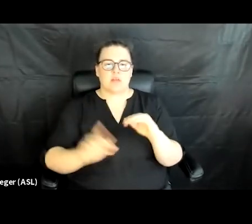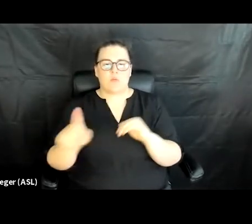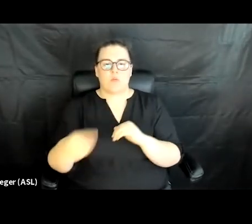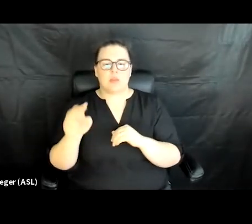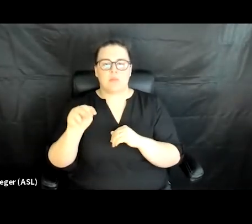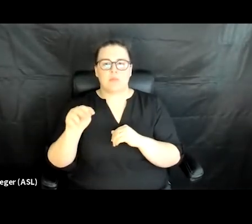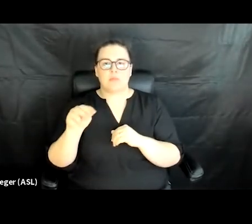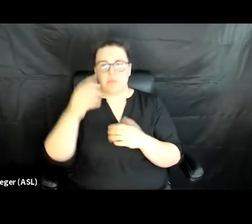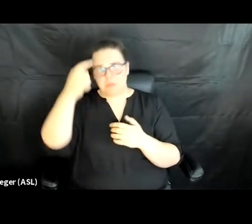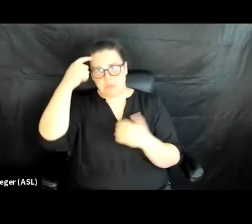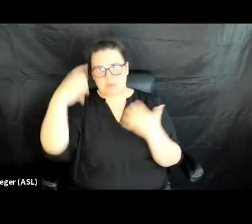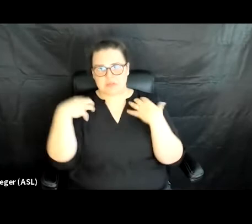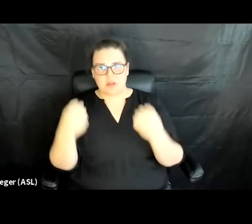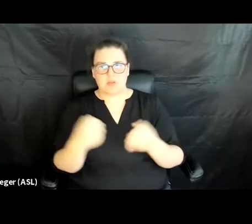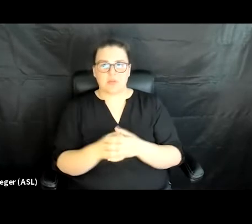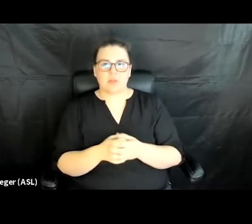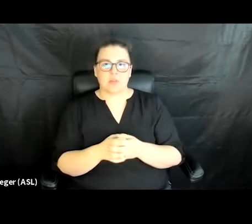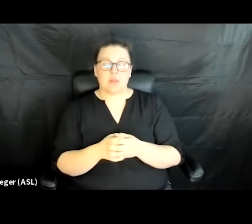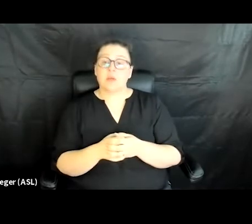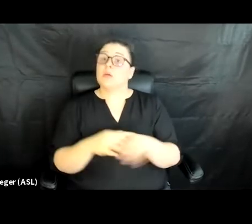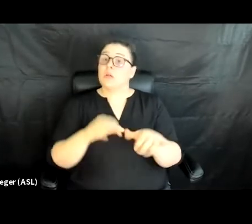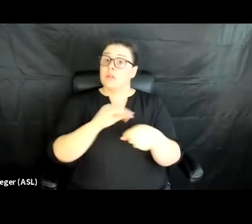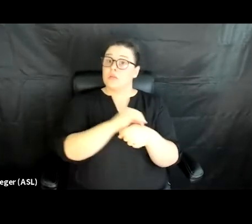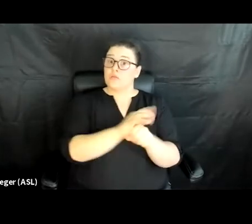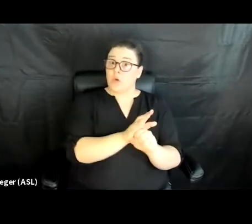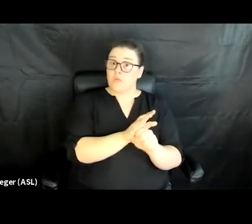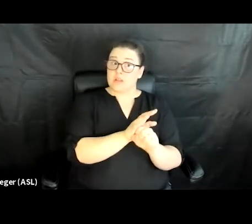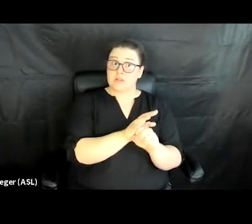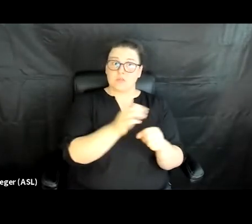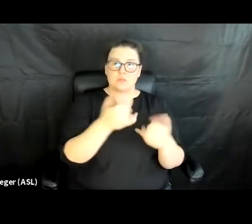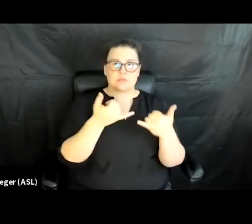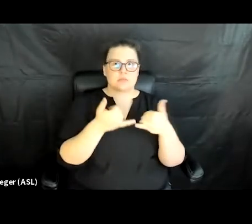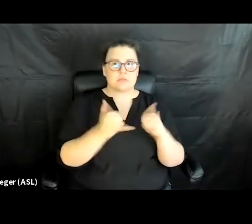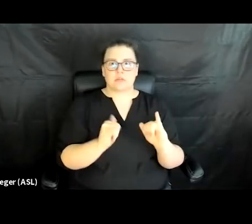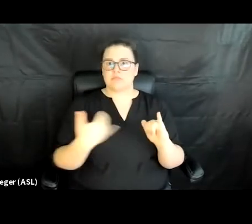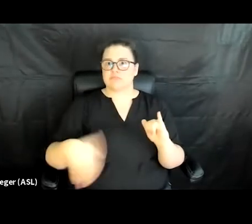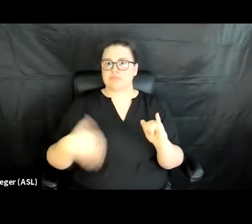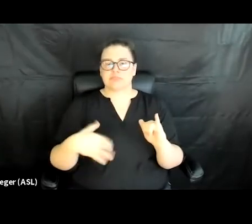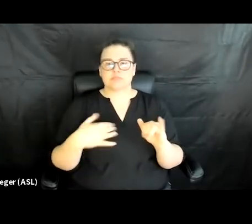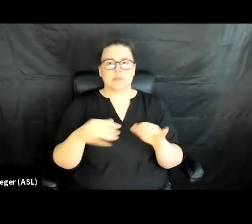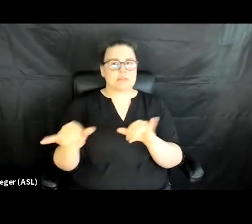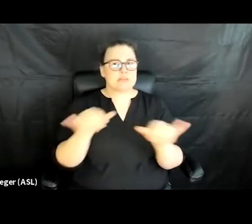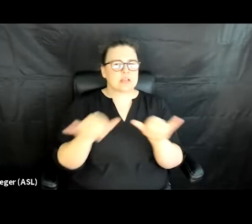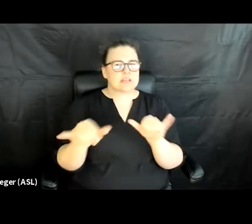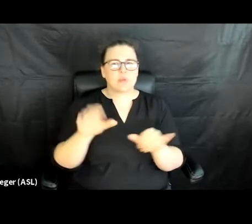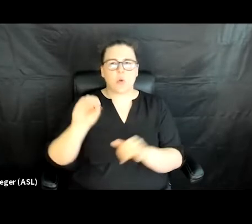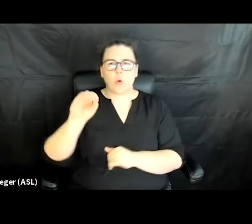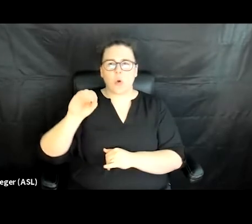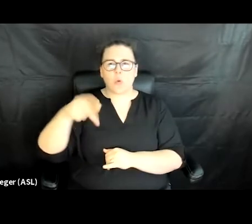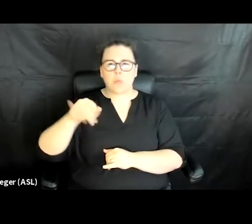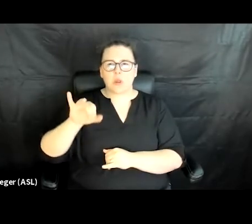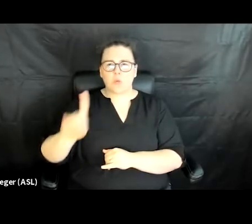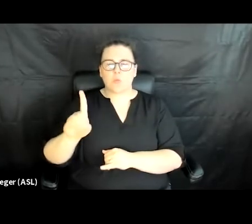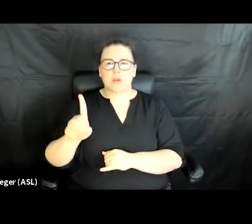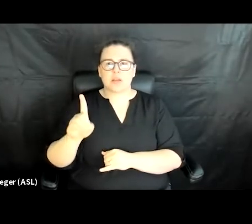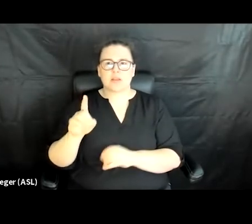not to be forgotten is as we deal with the COVID-19 pandemic, we're still very much in the opioid pandemic. So 7% of large employers said